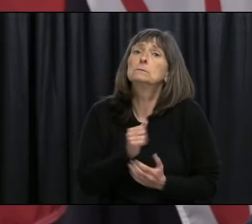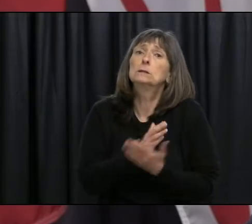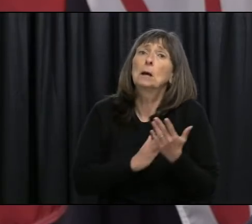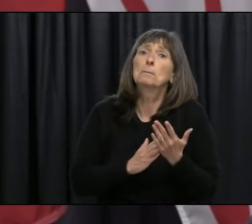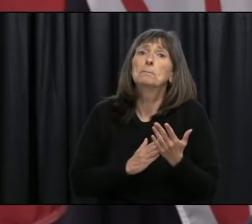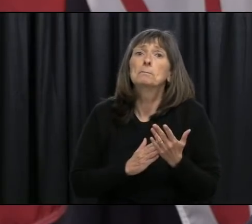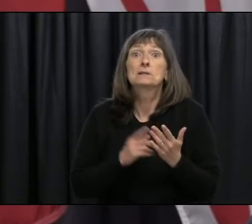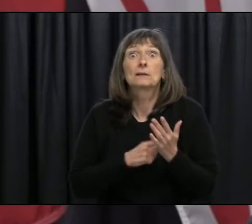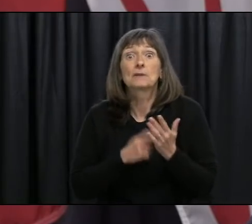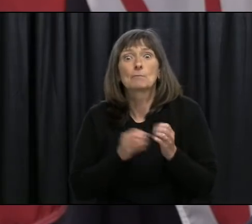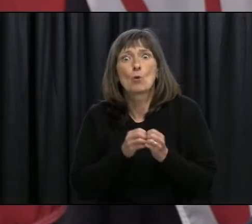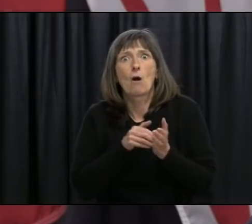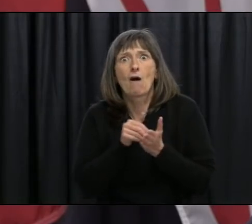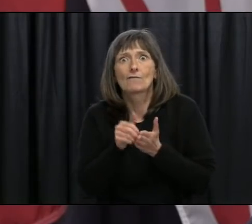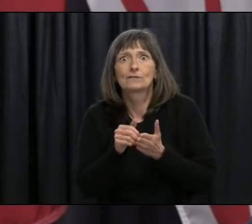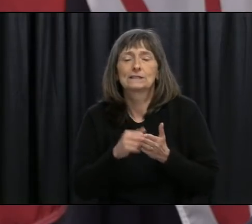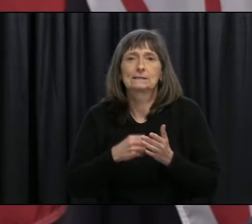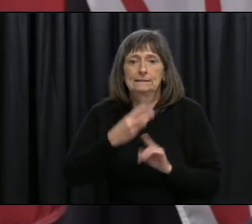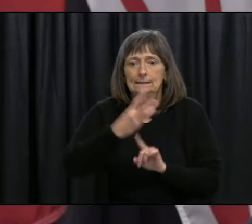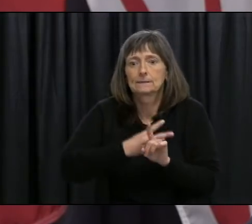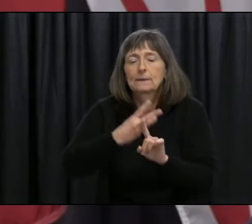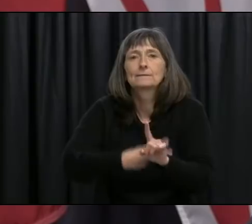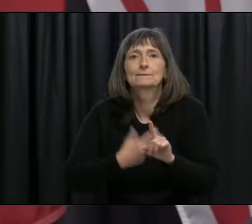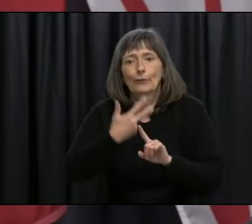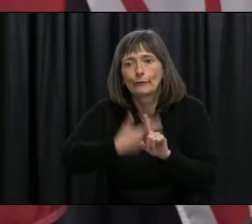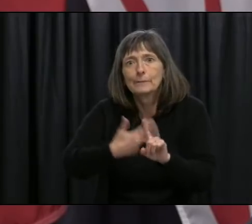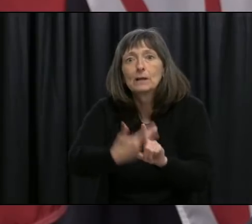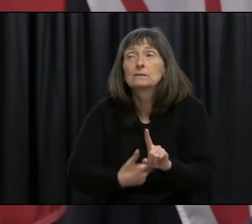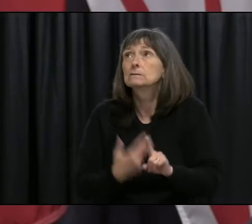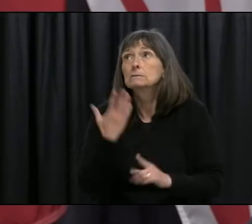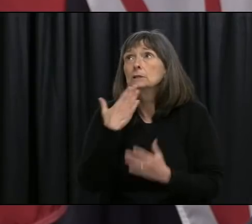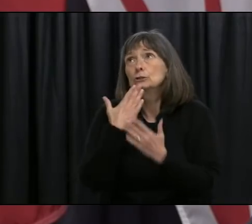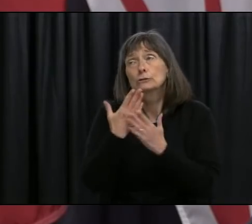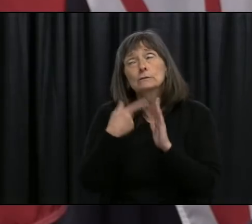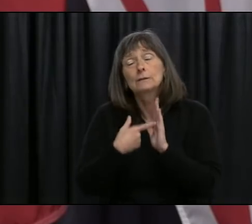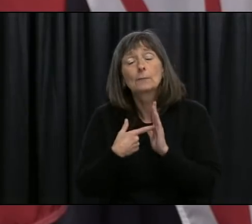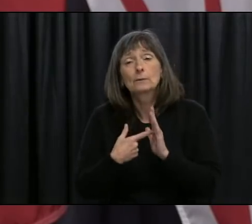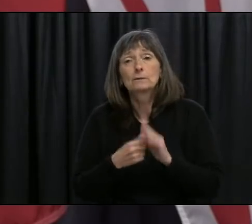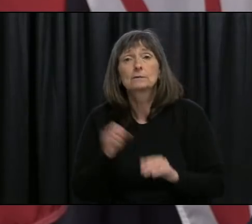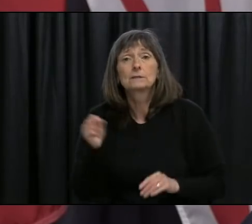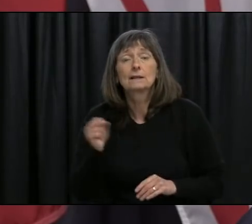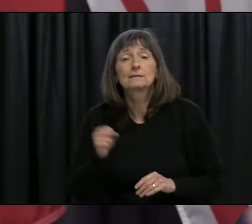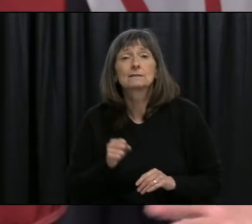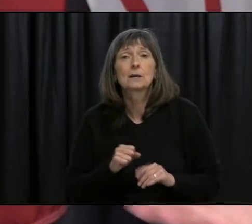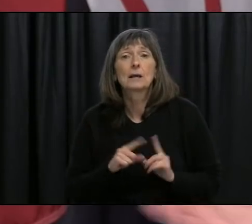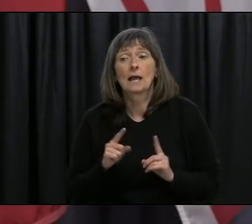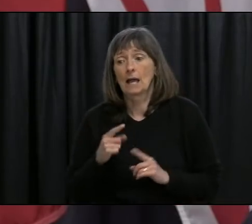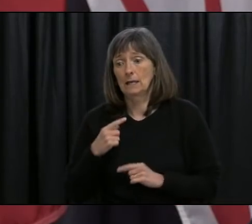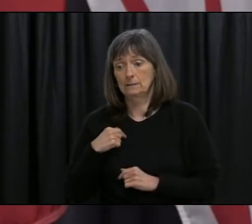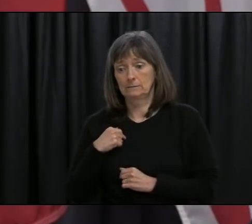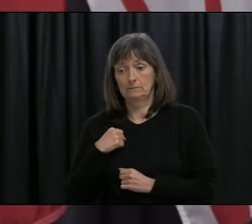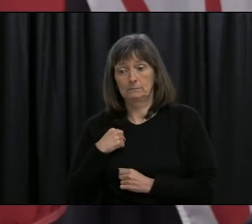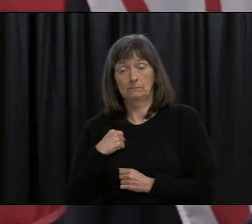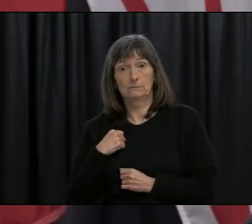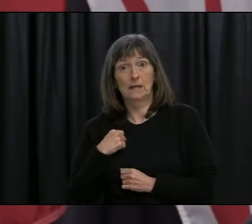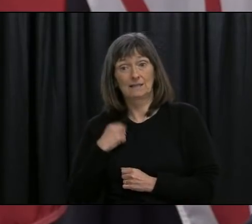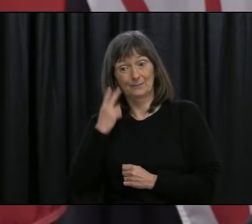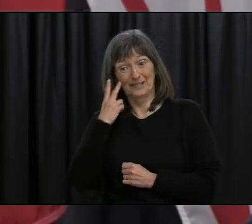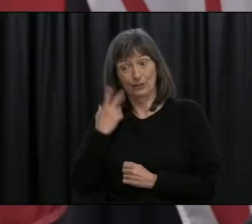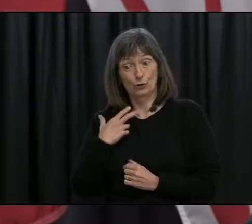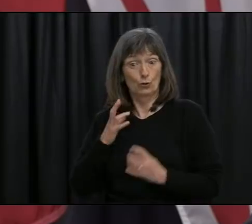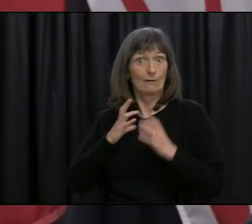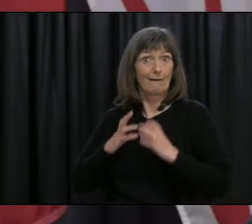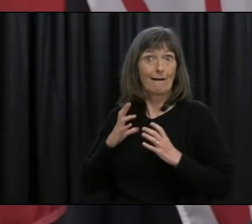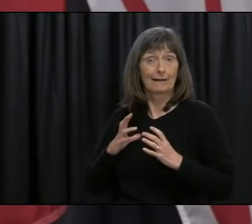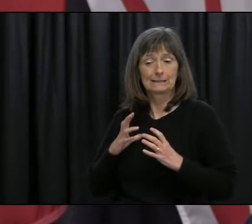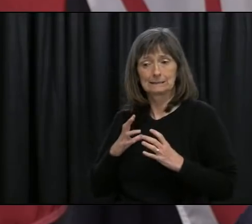more frequently. Is a good example. You raise a good example, and one that would be very difficult, politically or even from a consumer to